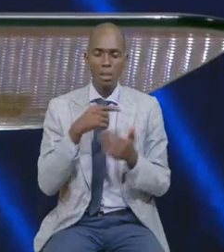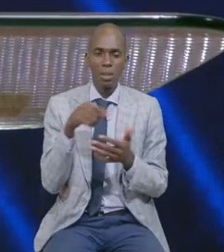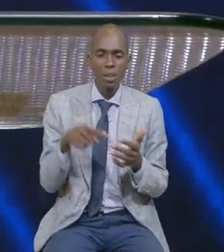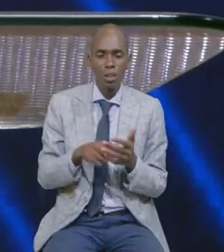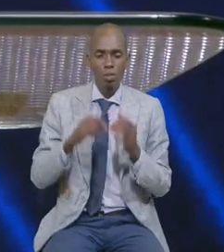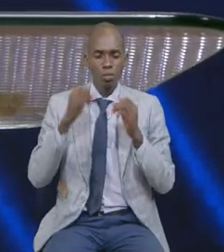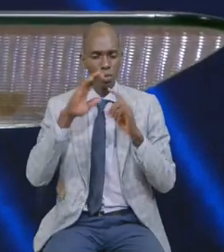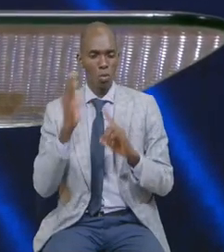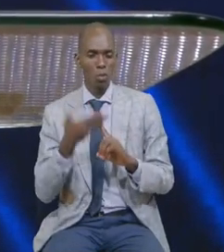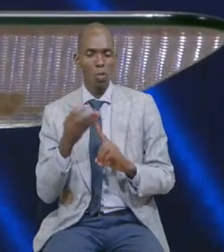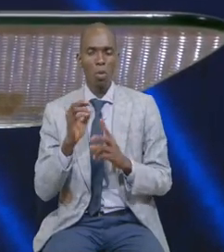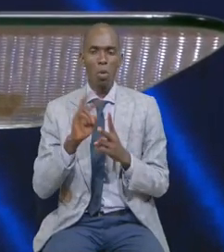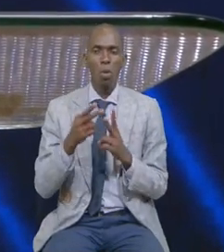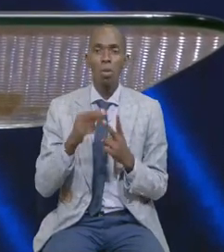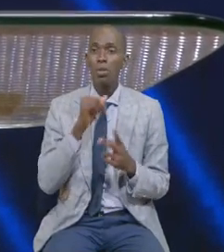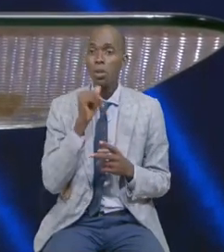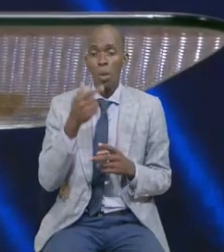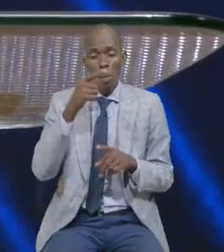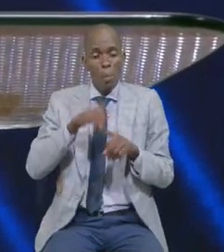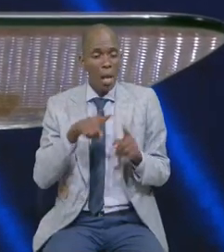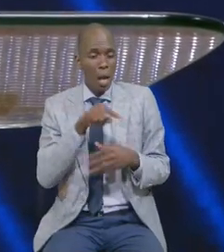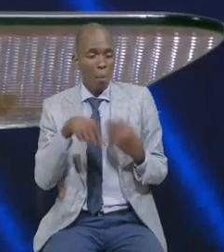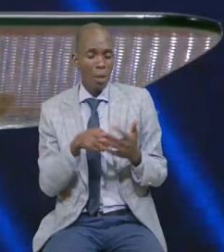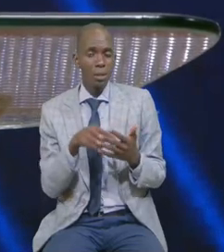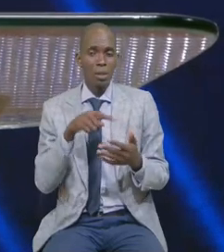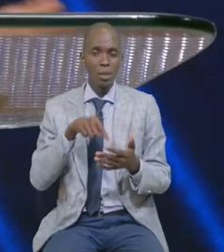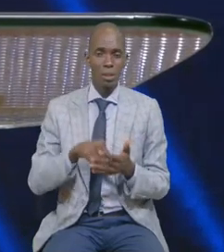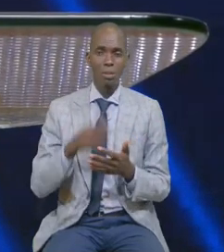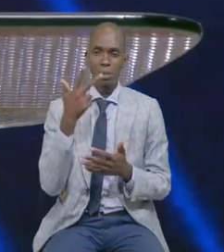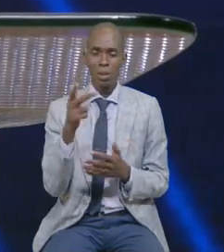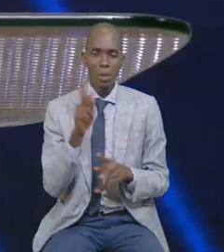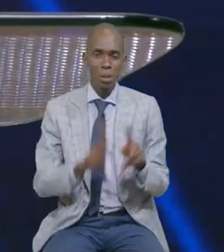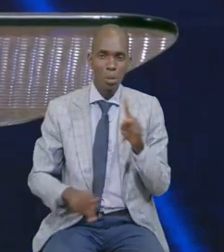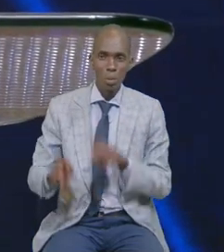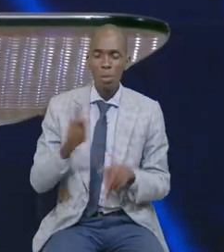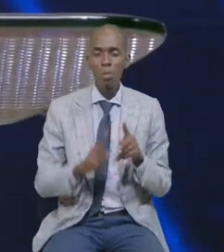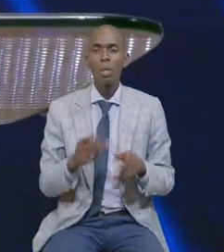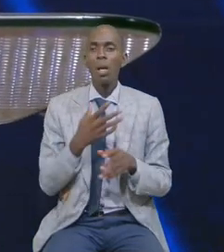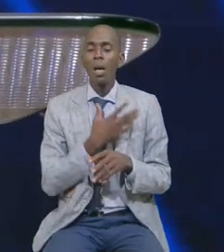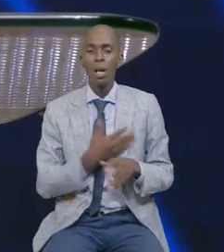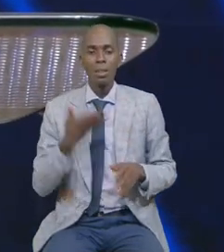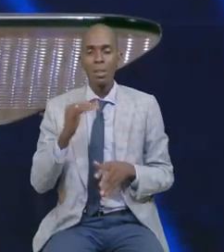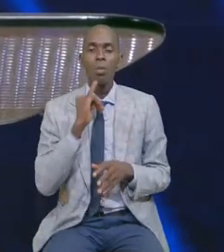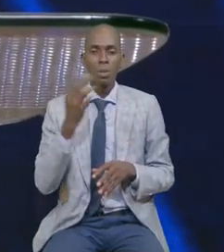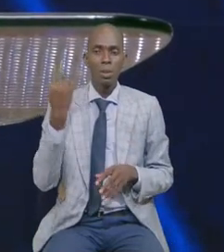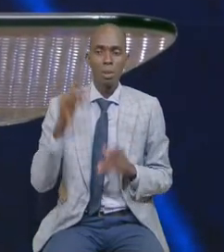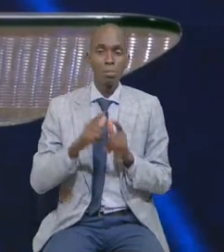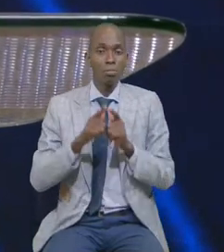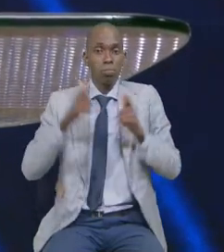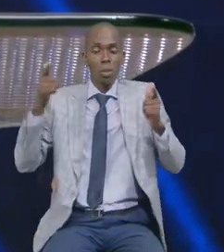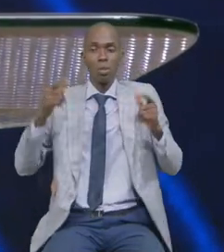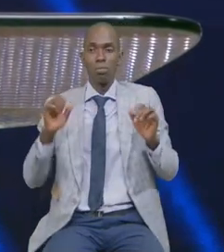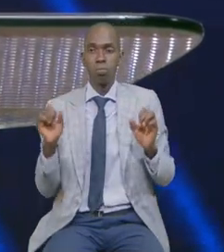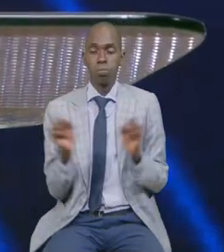all these people, because of the great threat and the great tyrant behind it, this is what